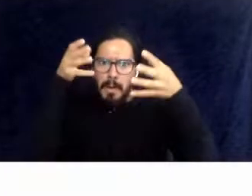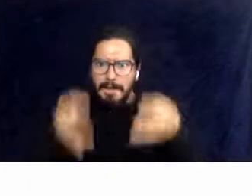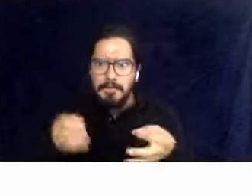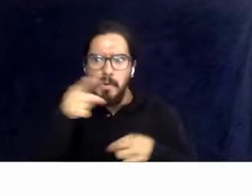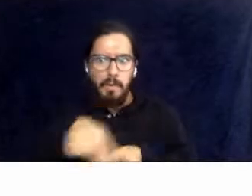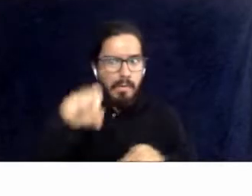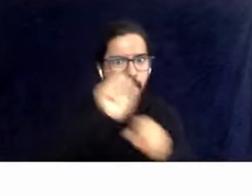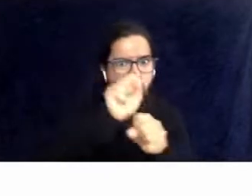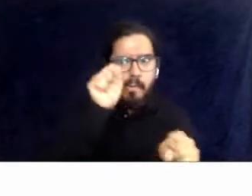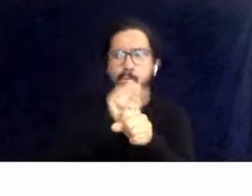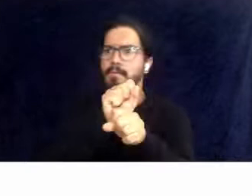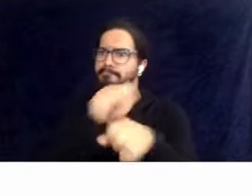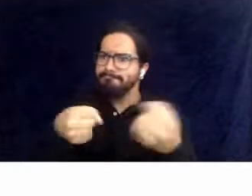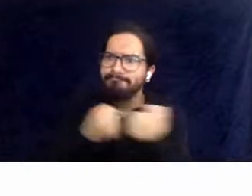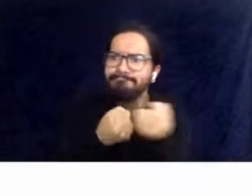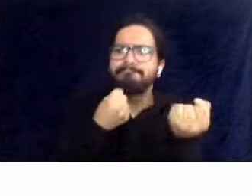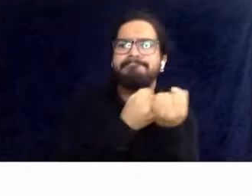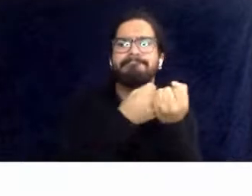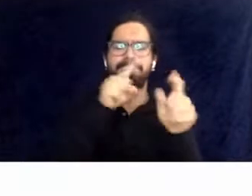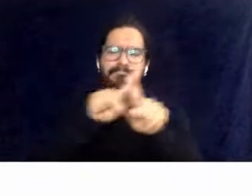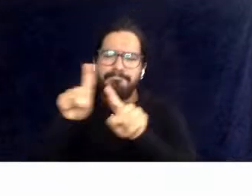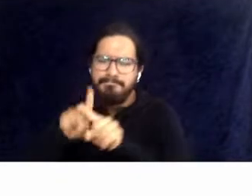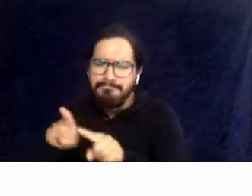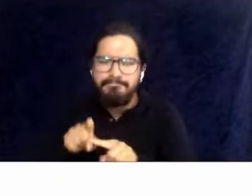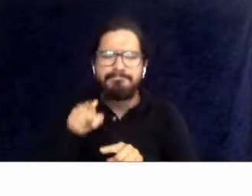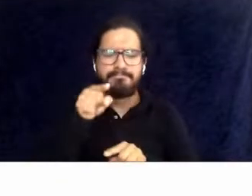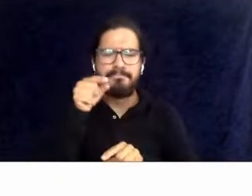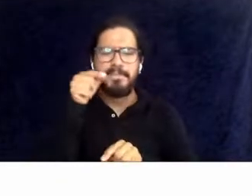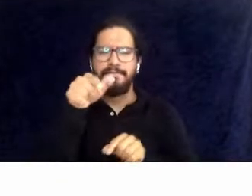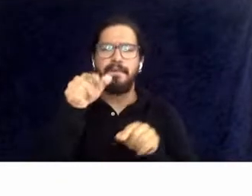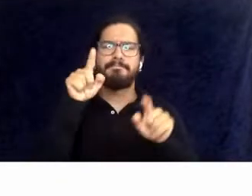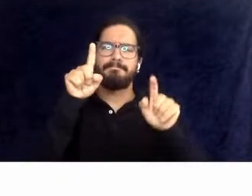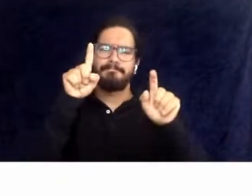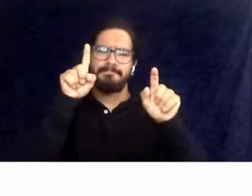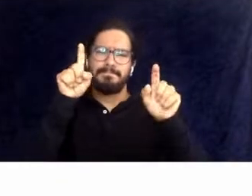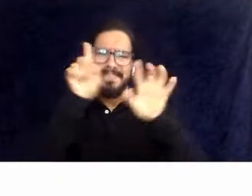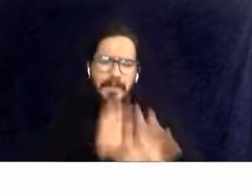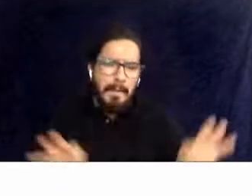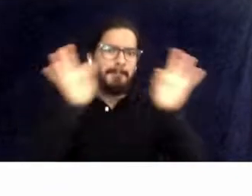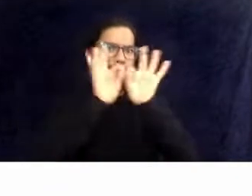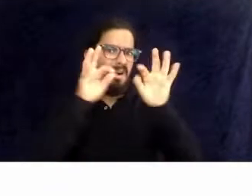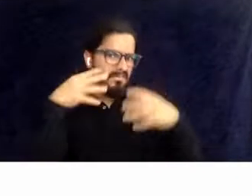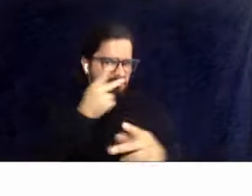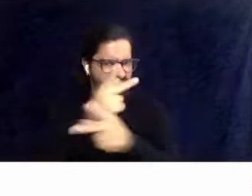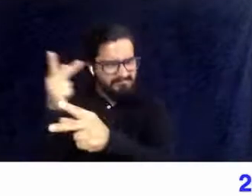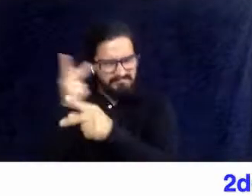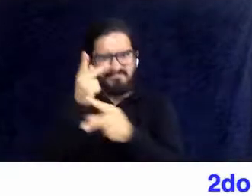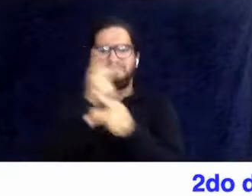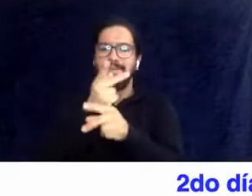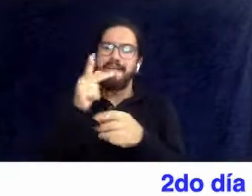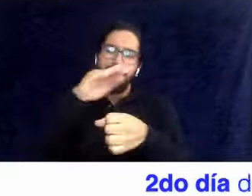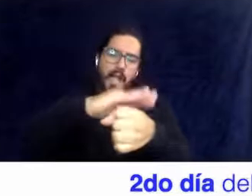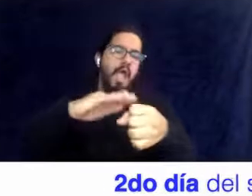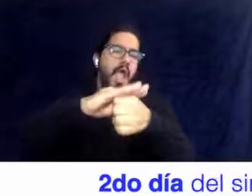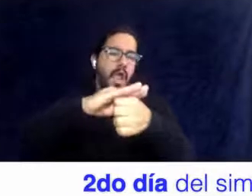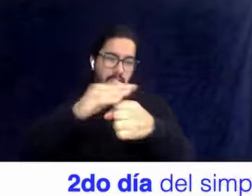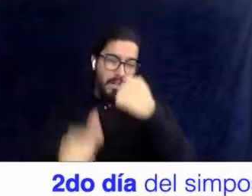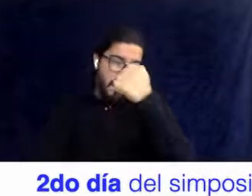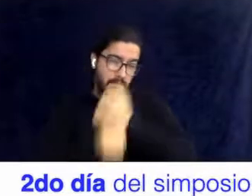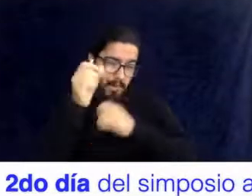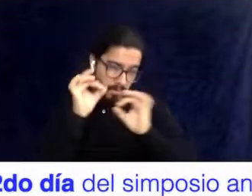to ensure appropriate critical care for persons who are affected. And the next slide just reminds that